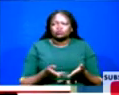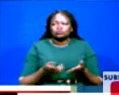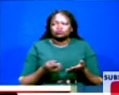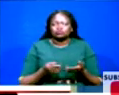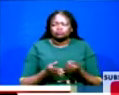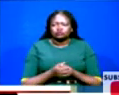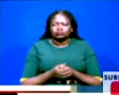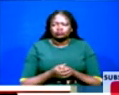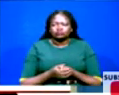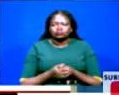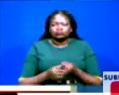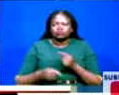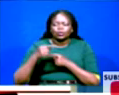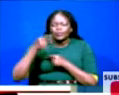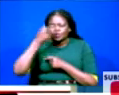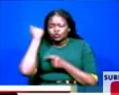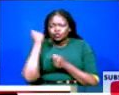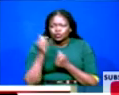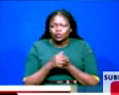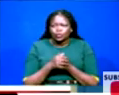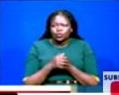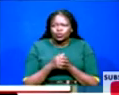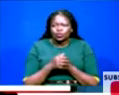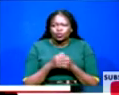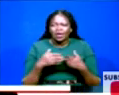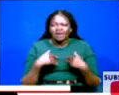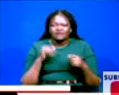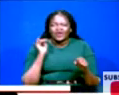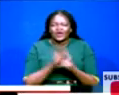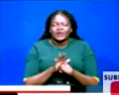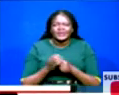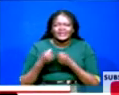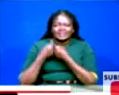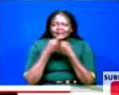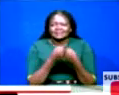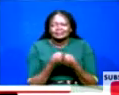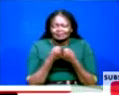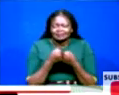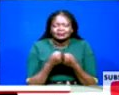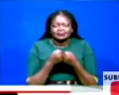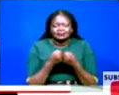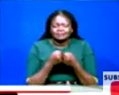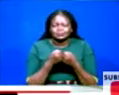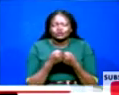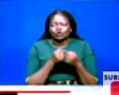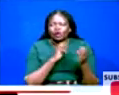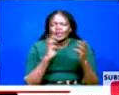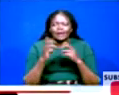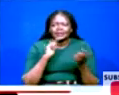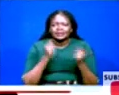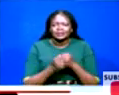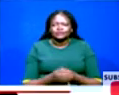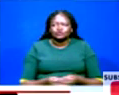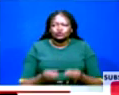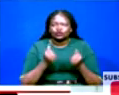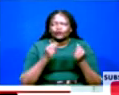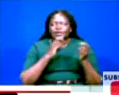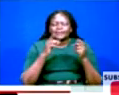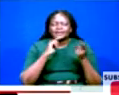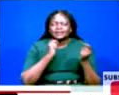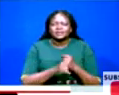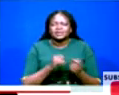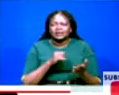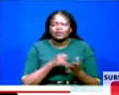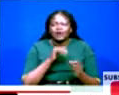are being accosted by all manner of challenges, especially on climate change. Combating climate change involves a lot